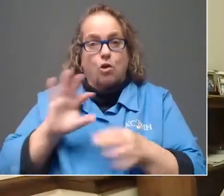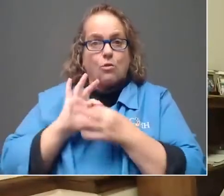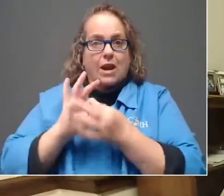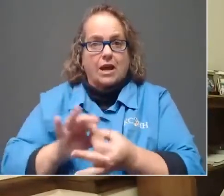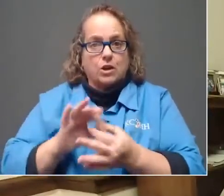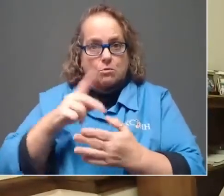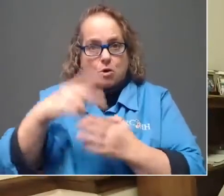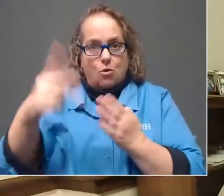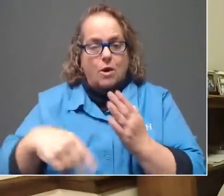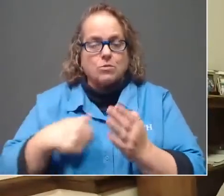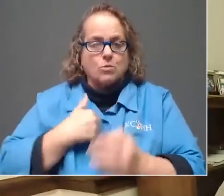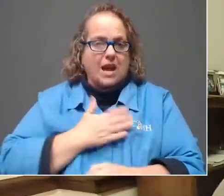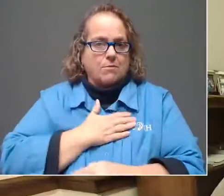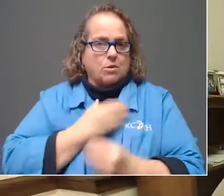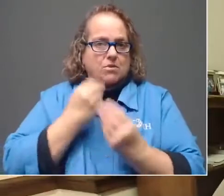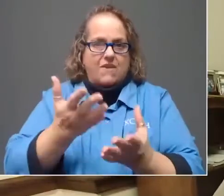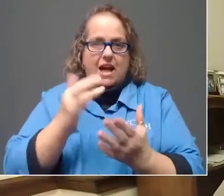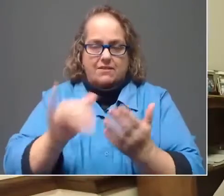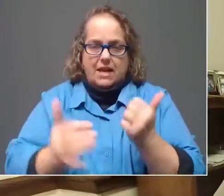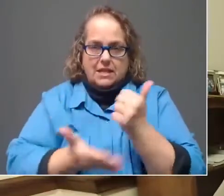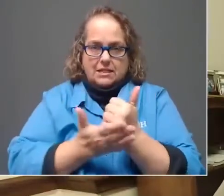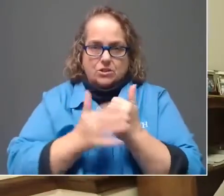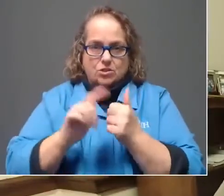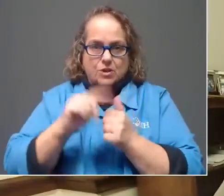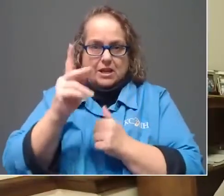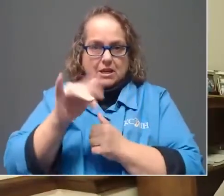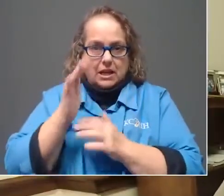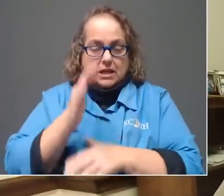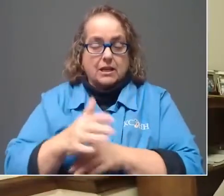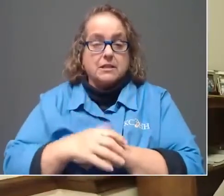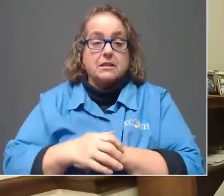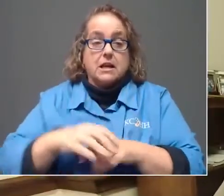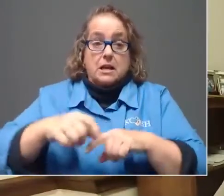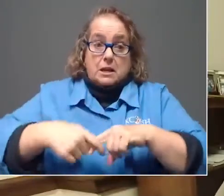to Kentuckians. The pending claims